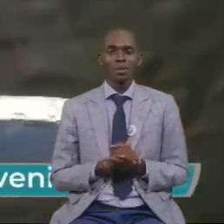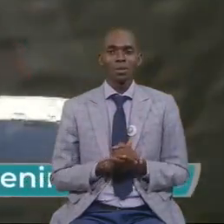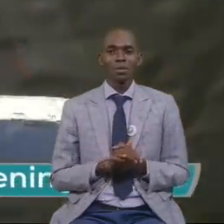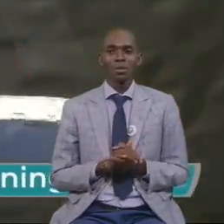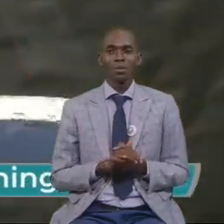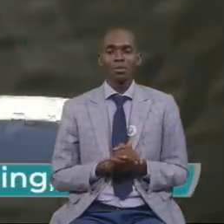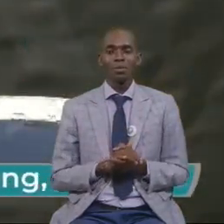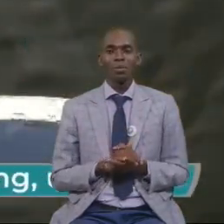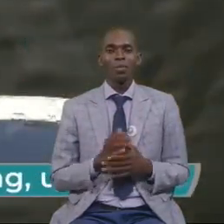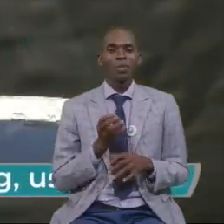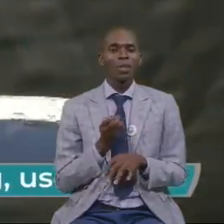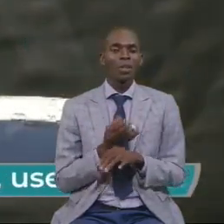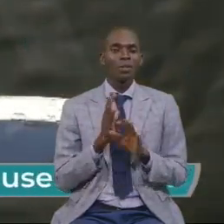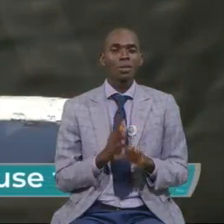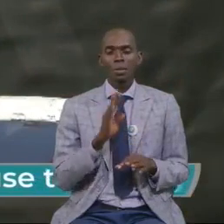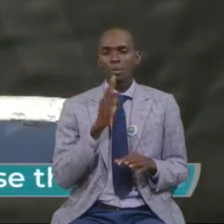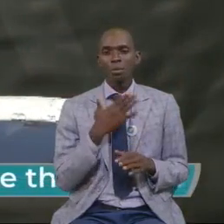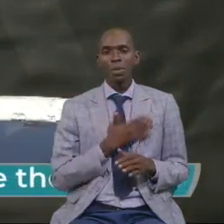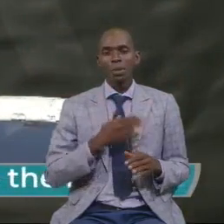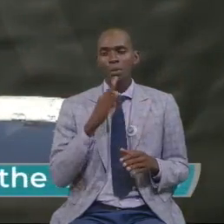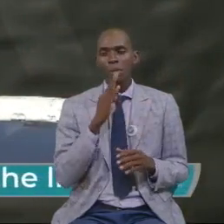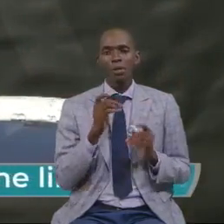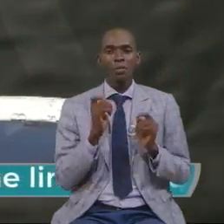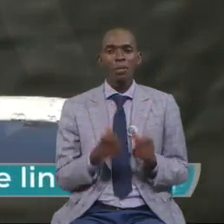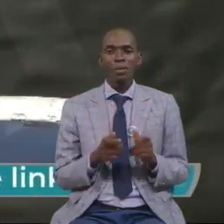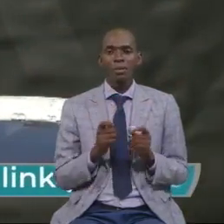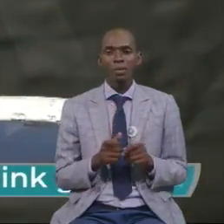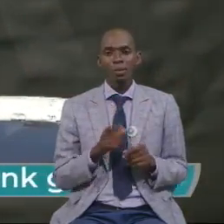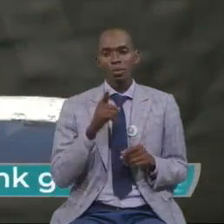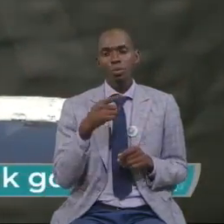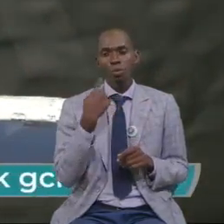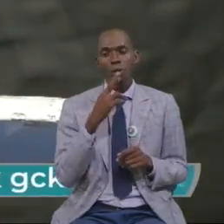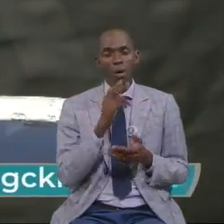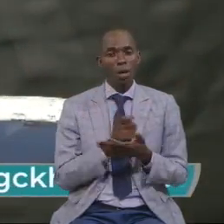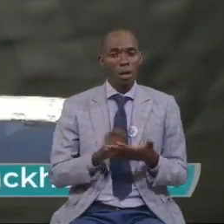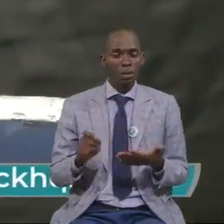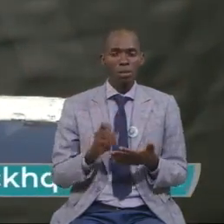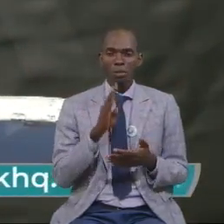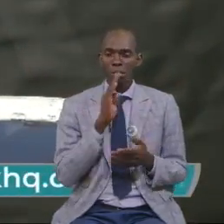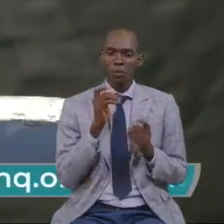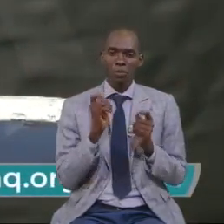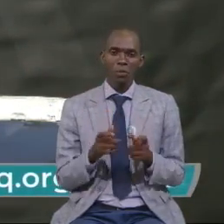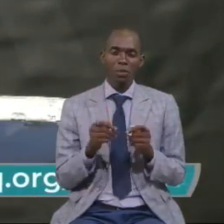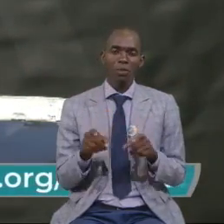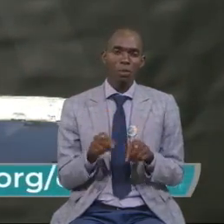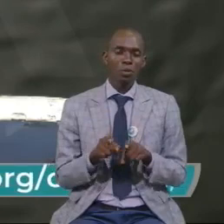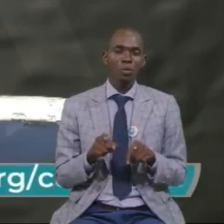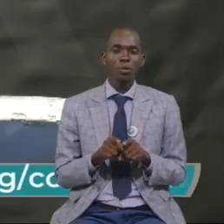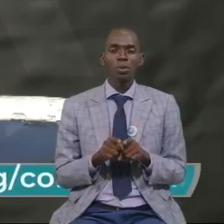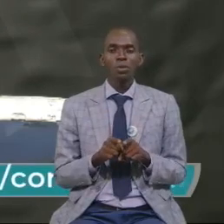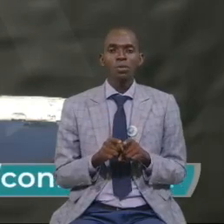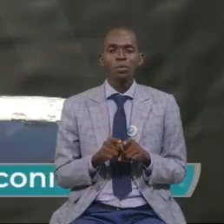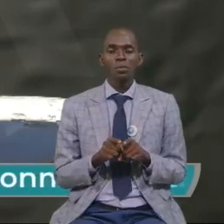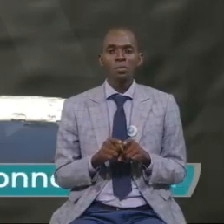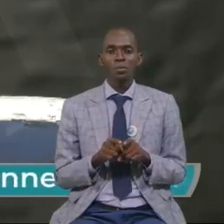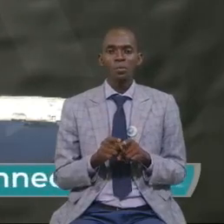Counselors, we are waiting for you. Please, listen. Don't come back to your seat. Make sure you stay with the people where